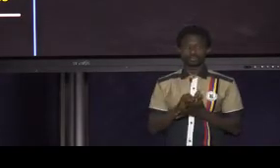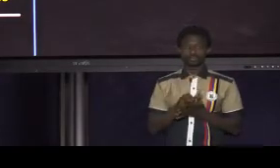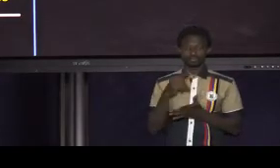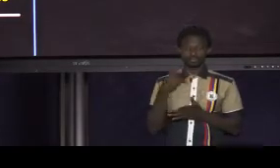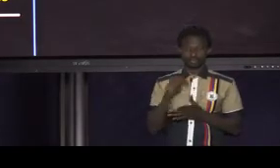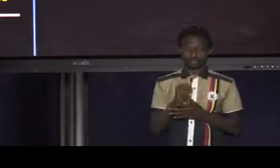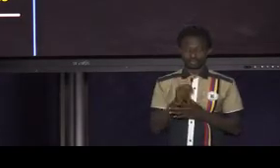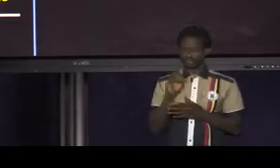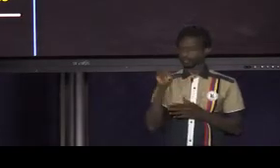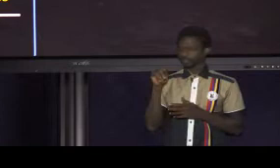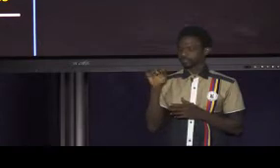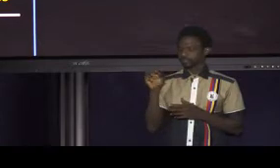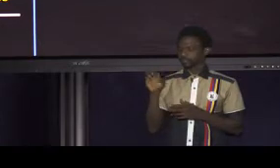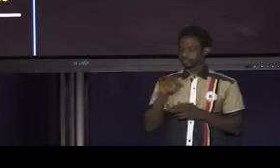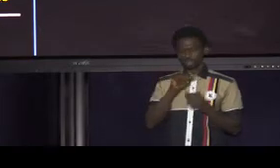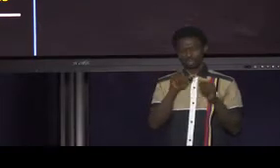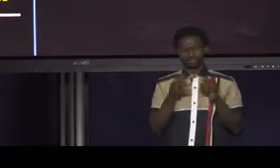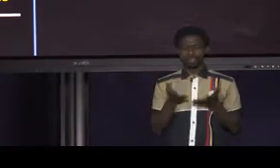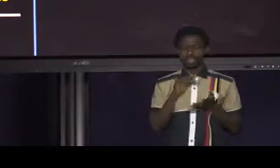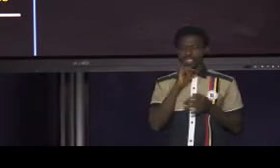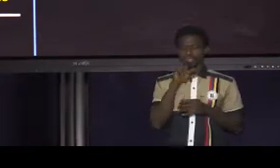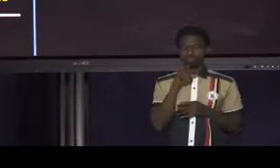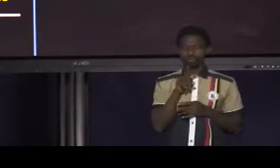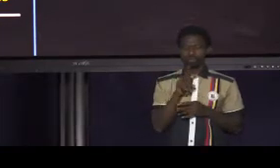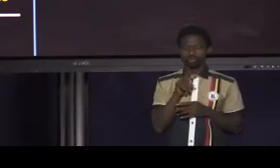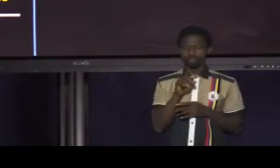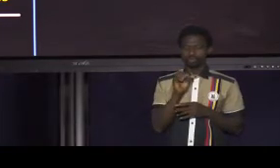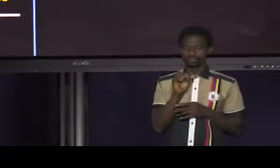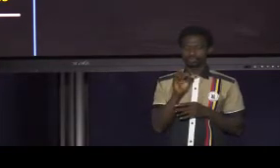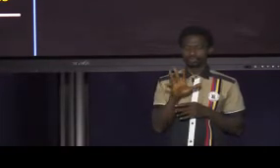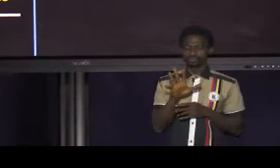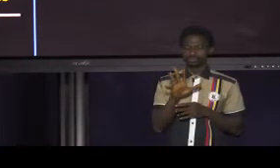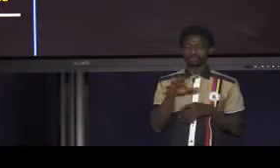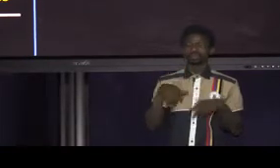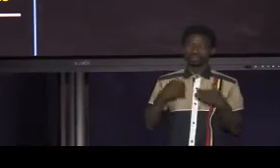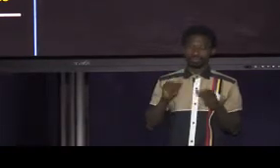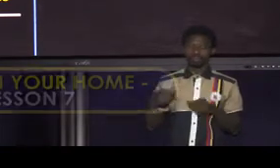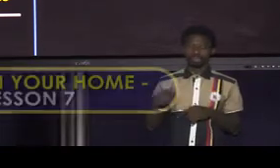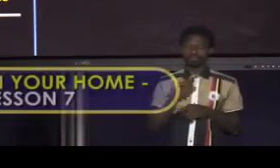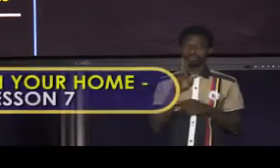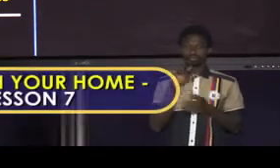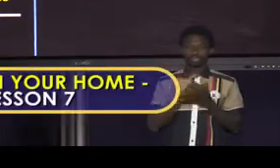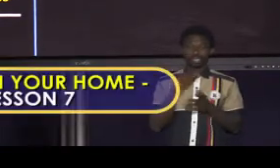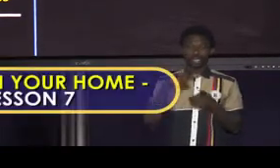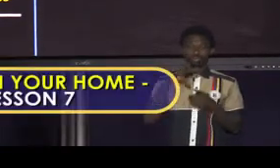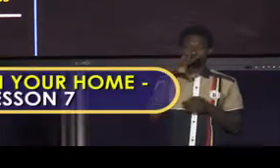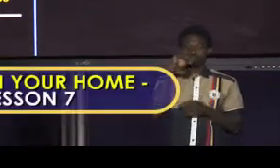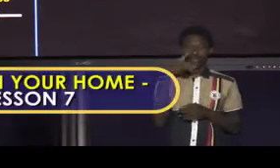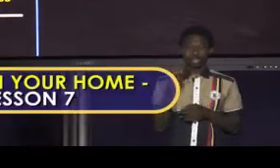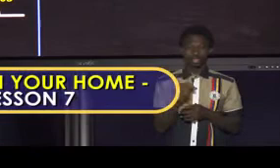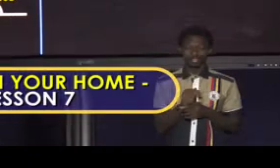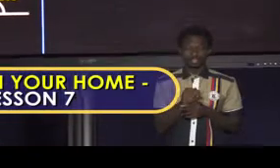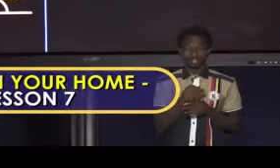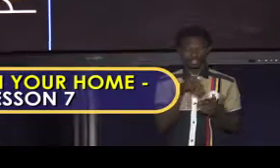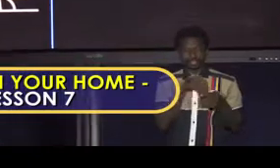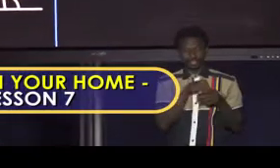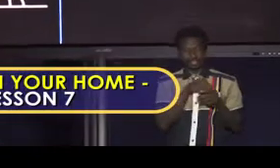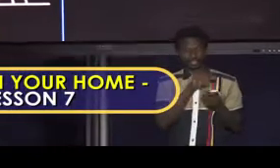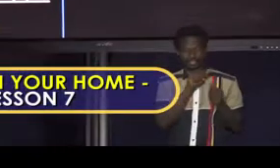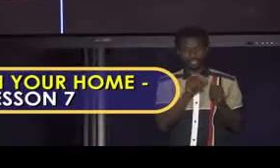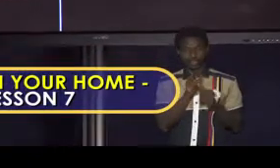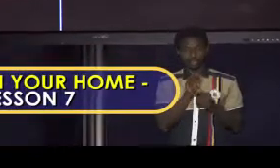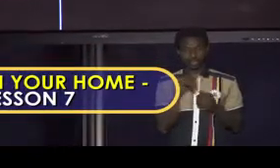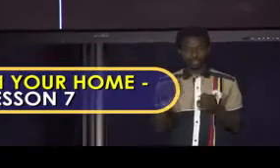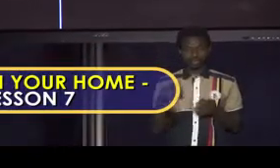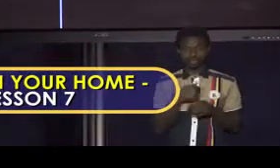the exterior angle here is 105. But how can we use that to find the interior angle K? Well,